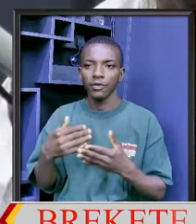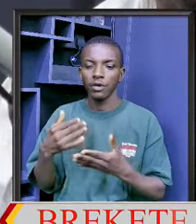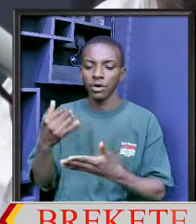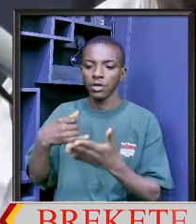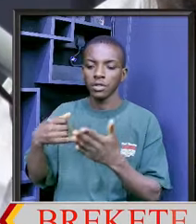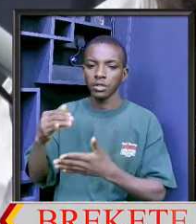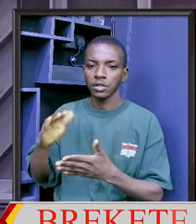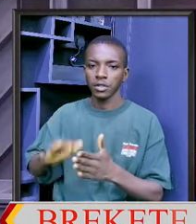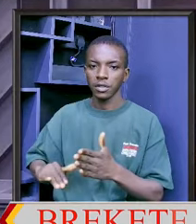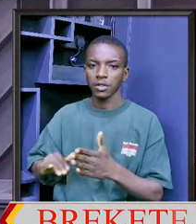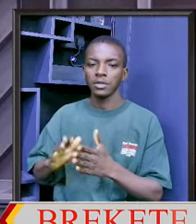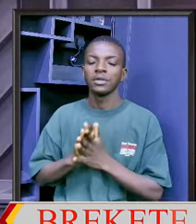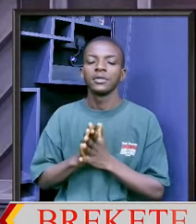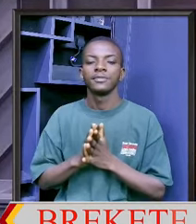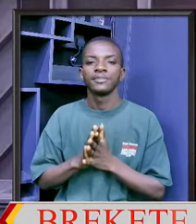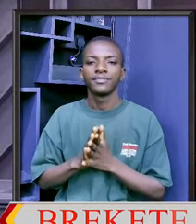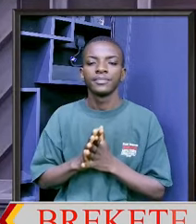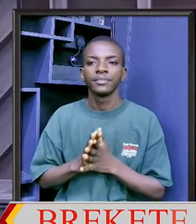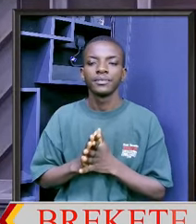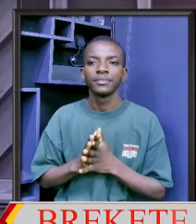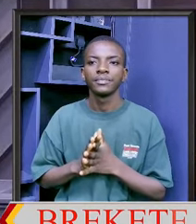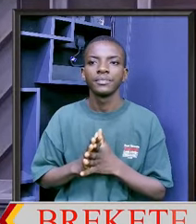resigned.